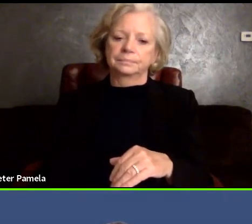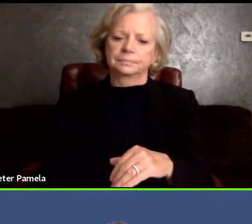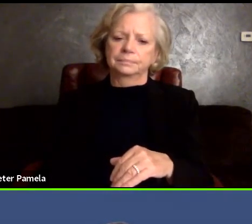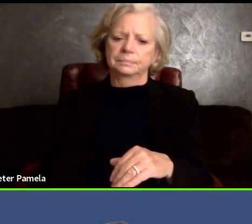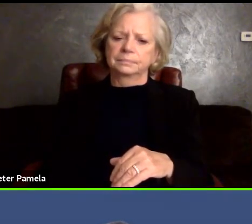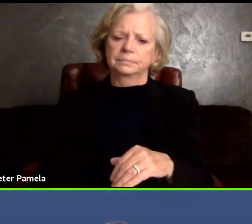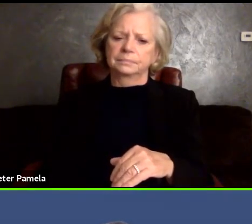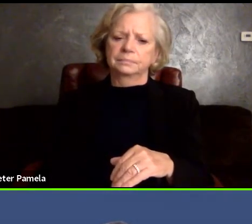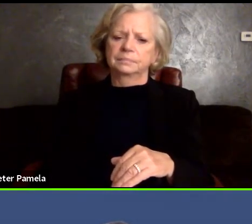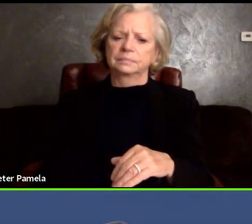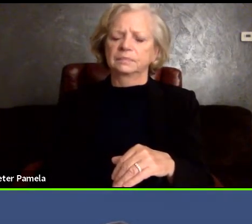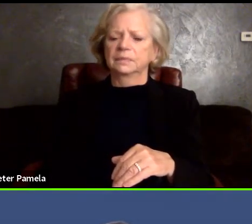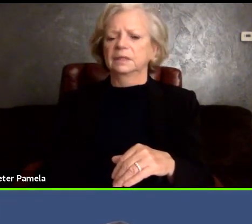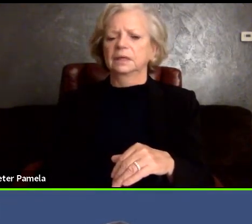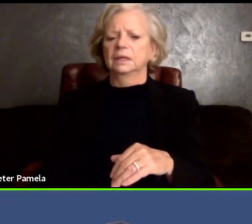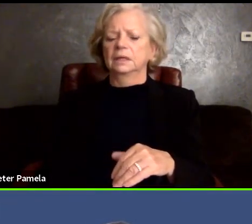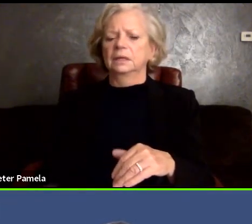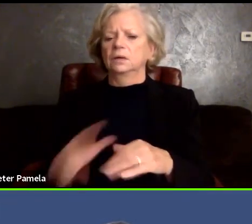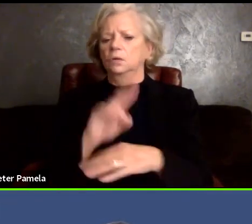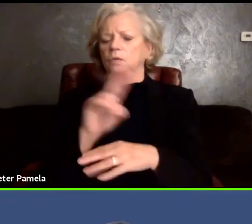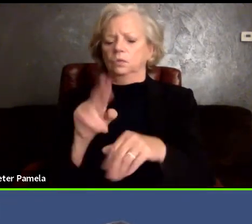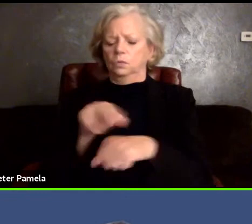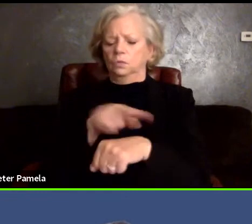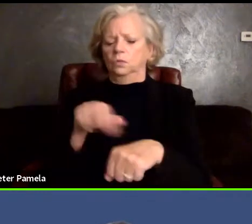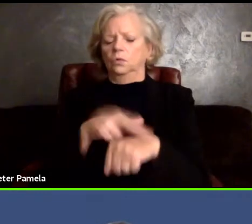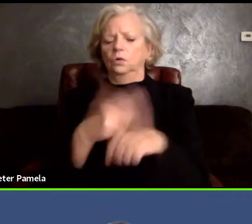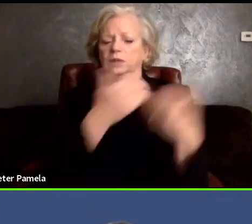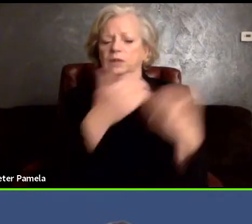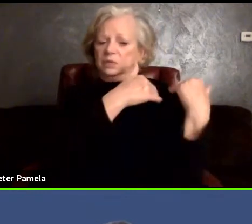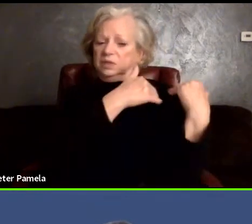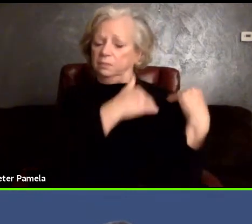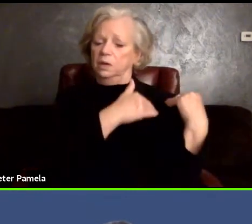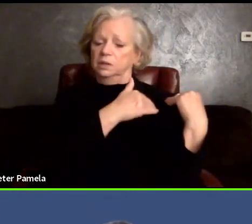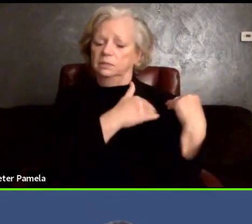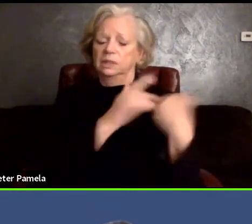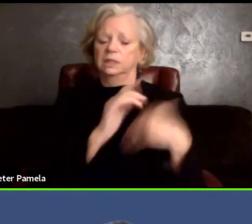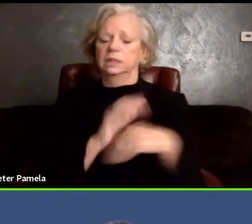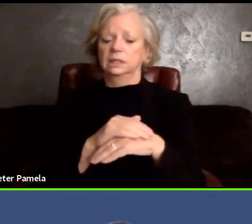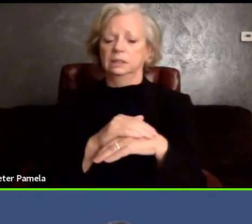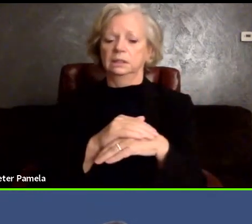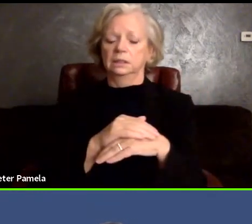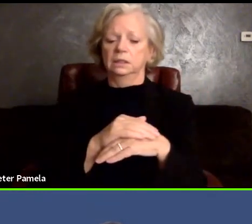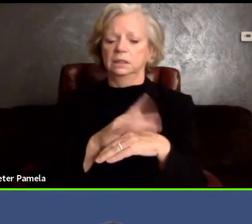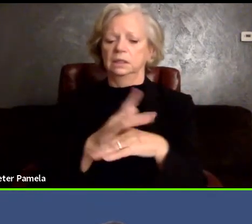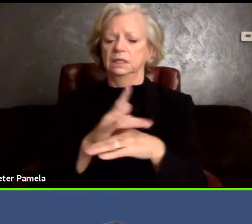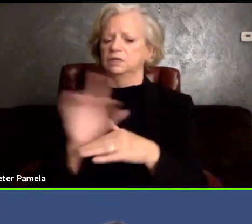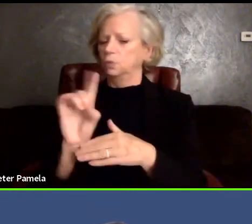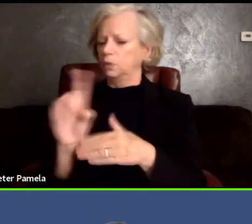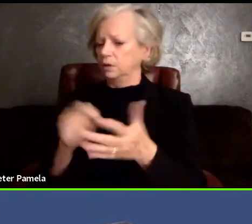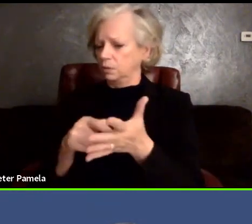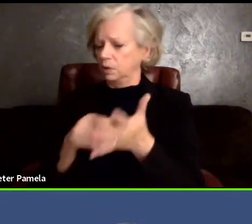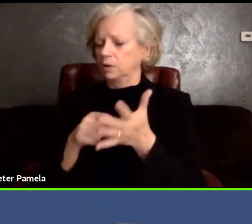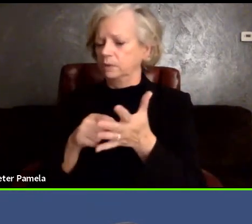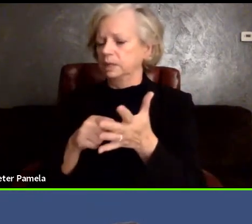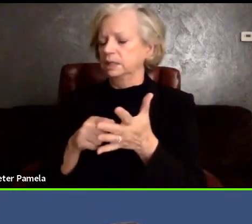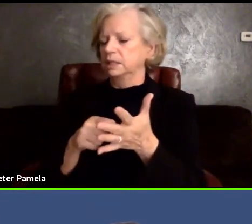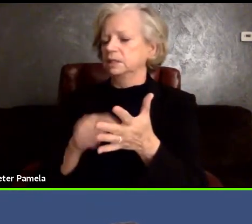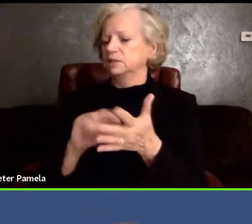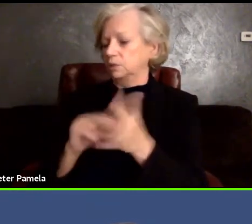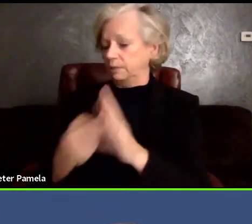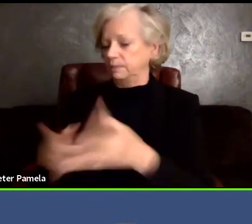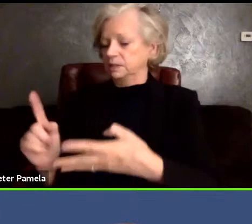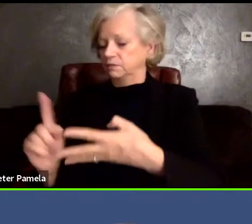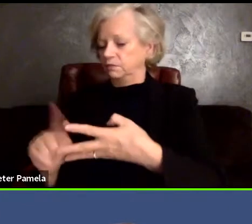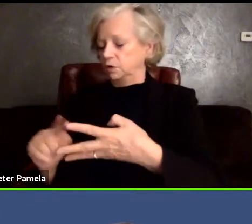So generally speaking, the responsibility is usually at the point where the requirement is. So it's the employer. In